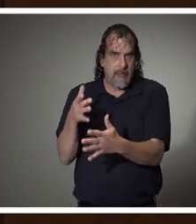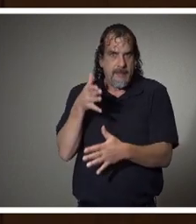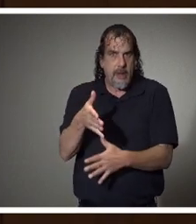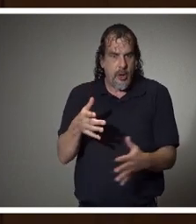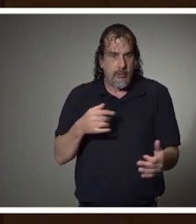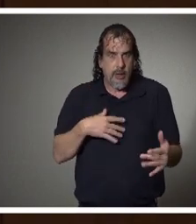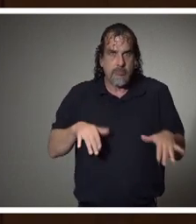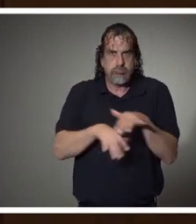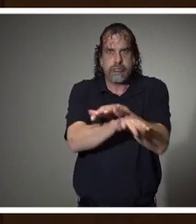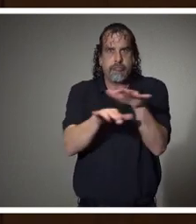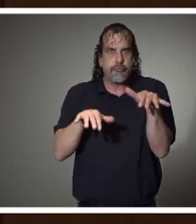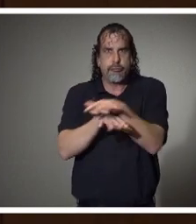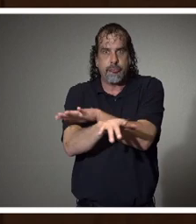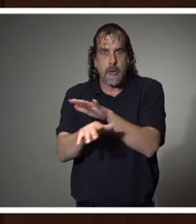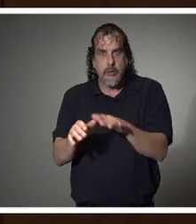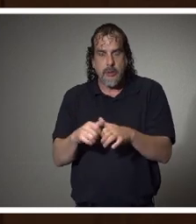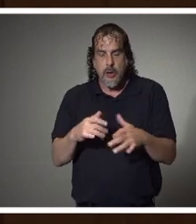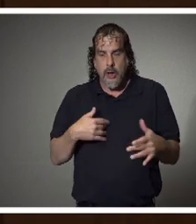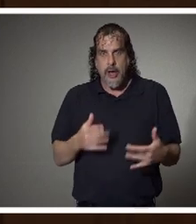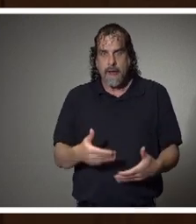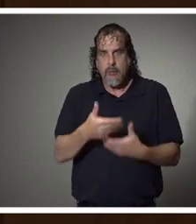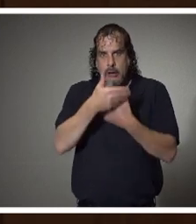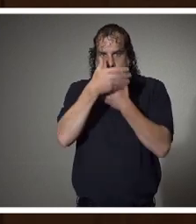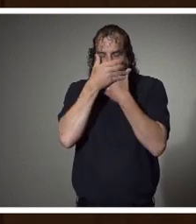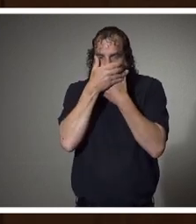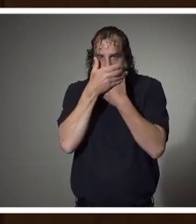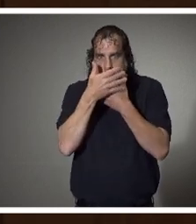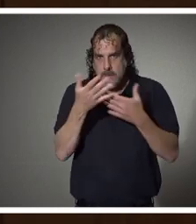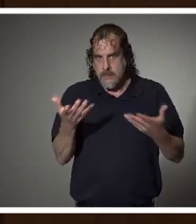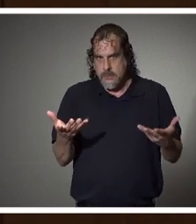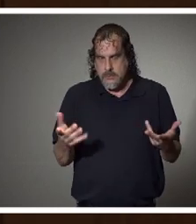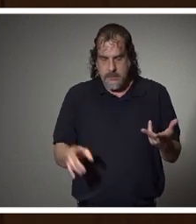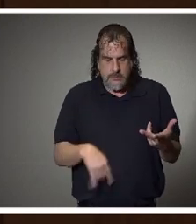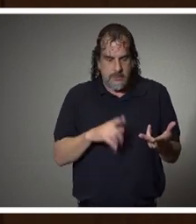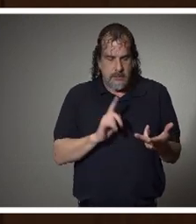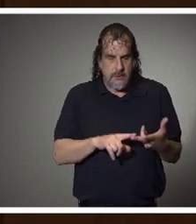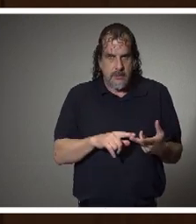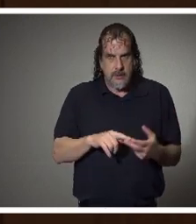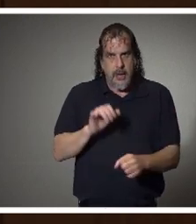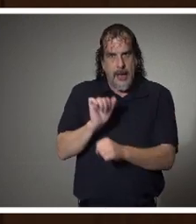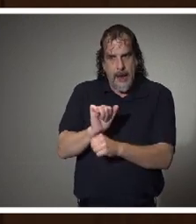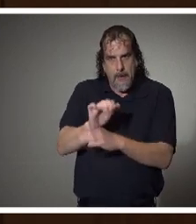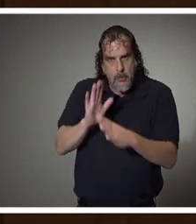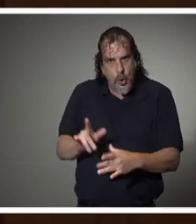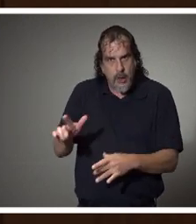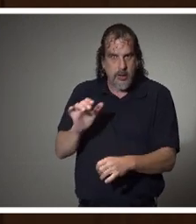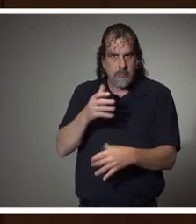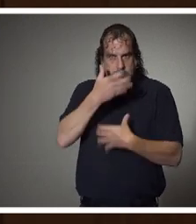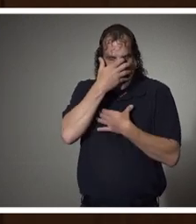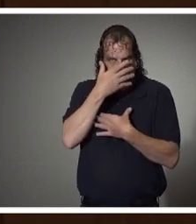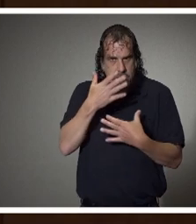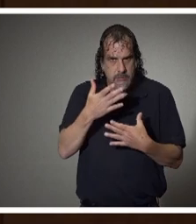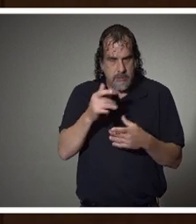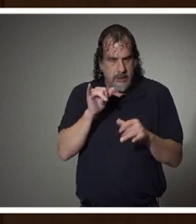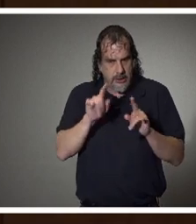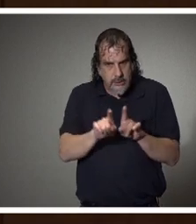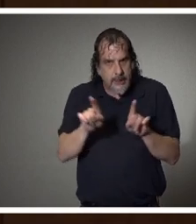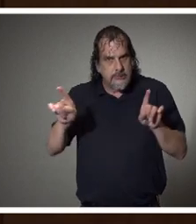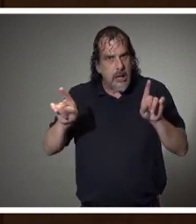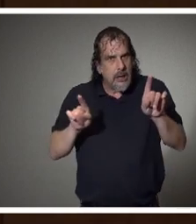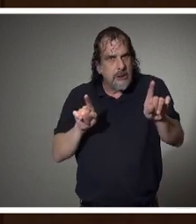diligent in wearing our masks in public, employees wearing masks in public, maintaining social